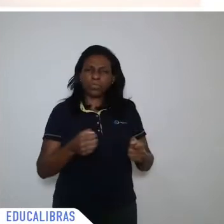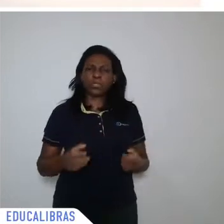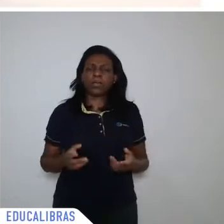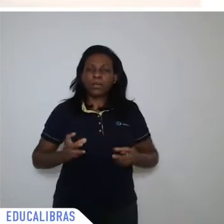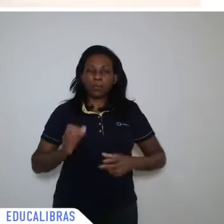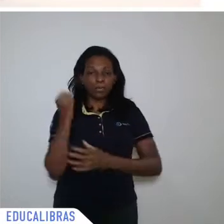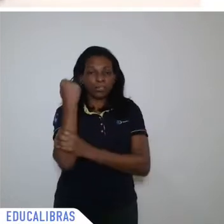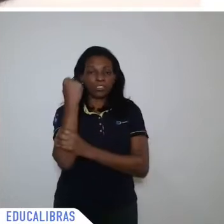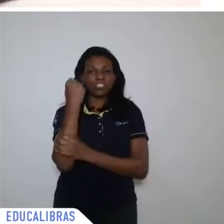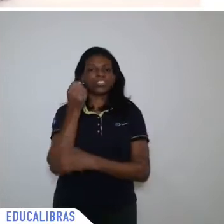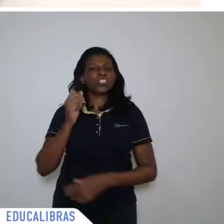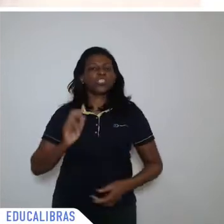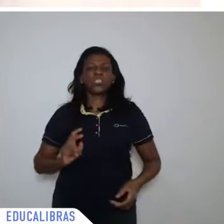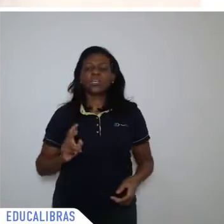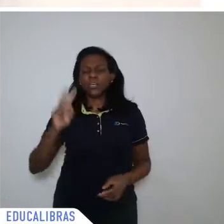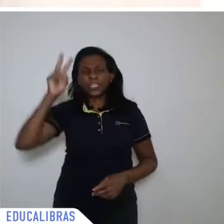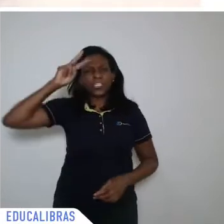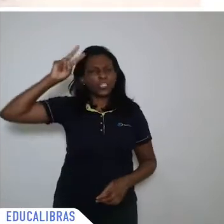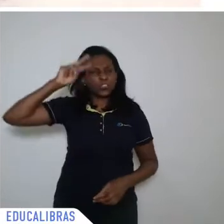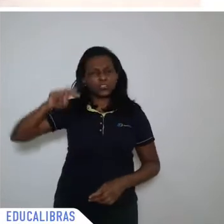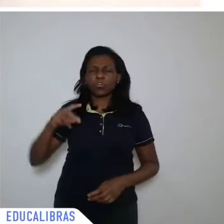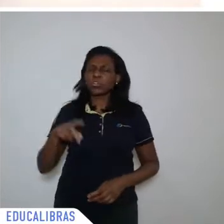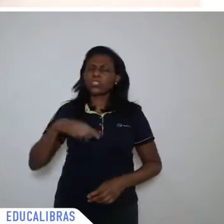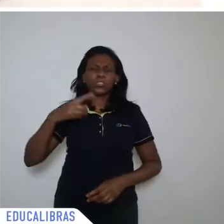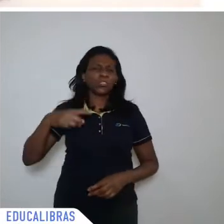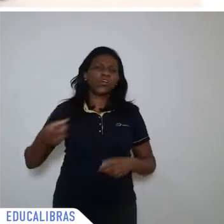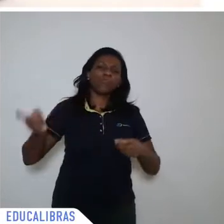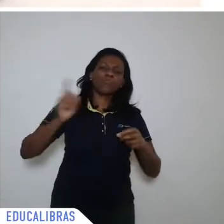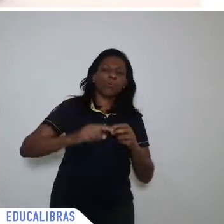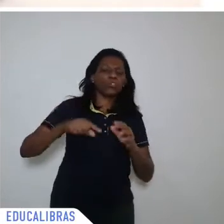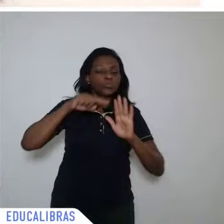prejudice, in a sense that we could capture